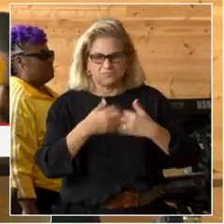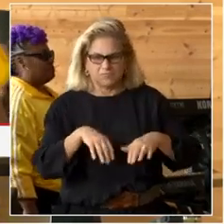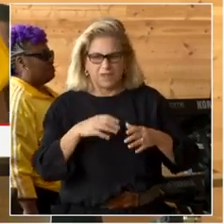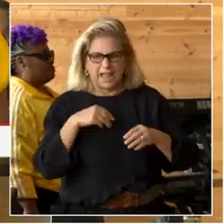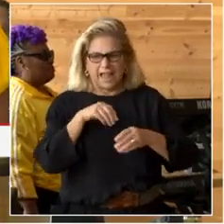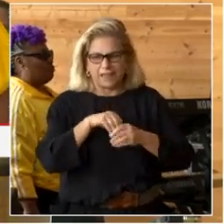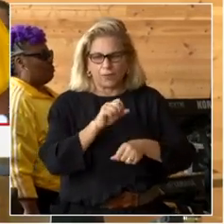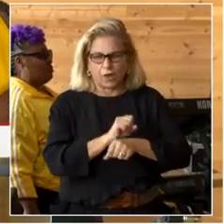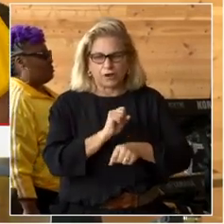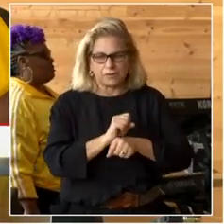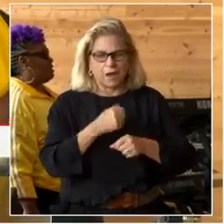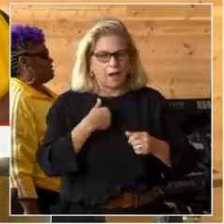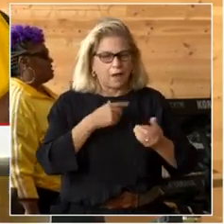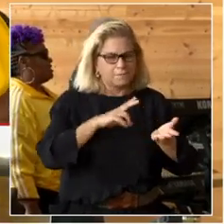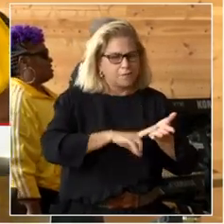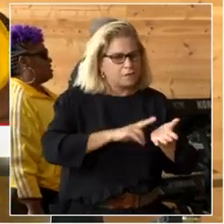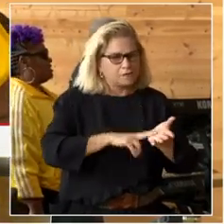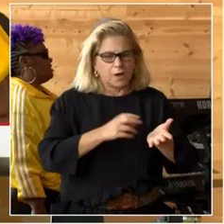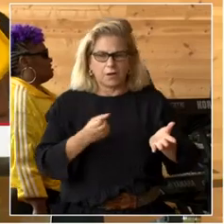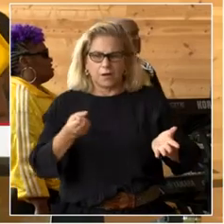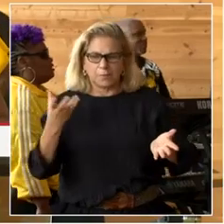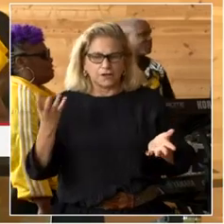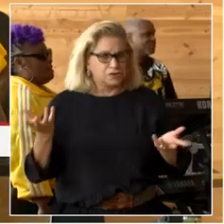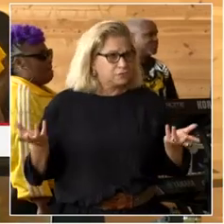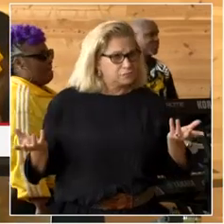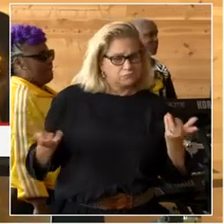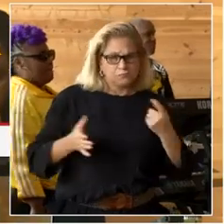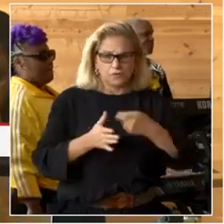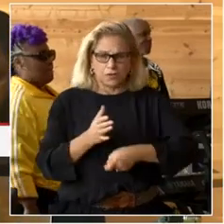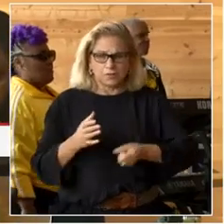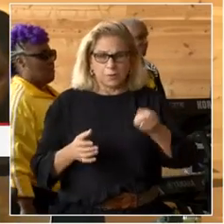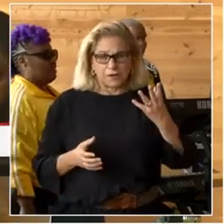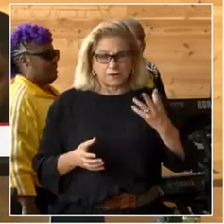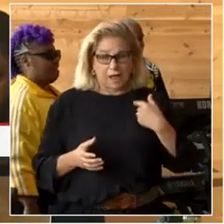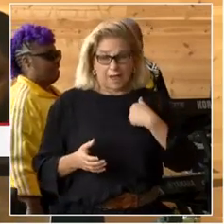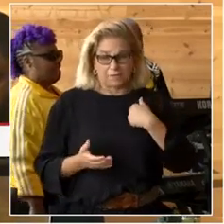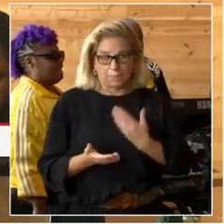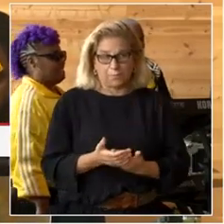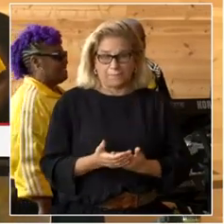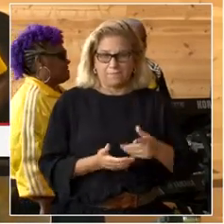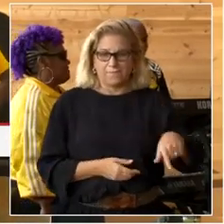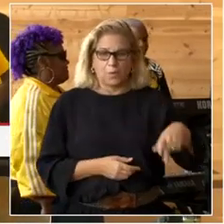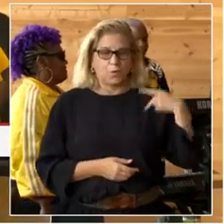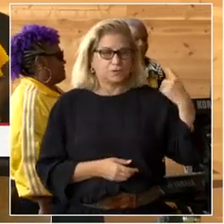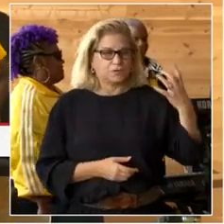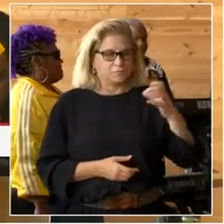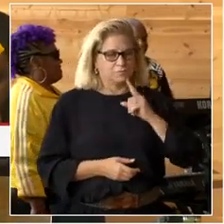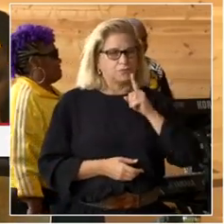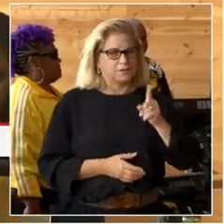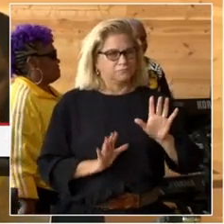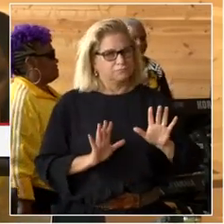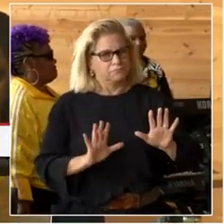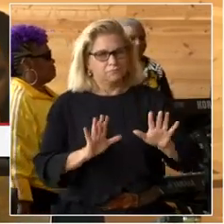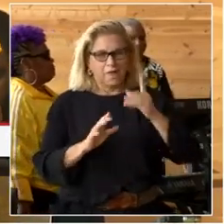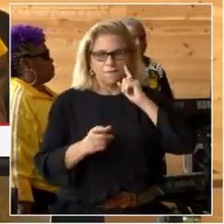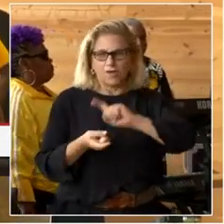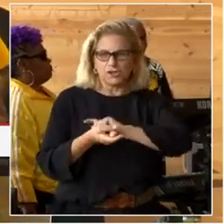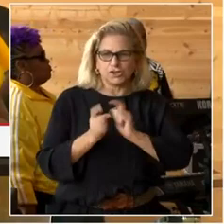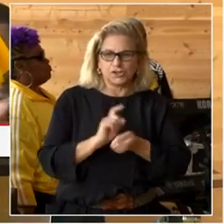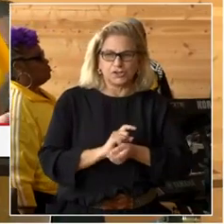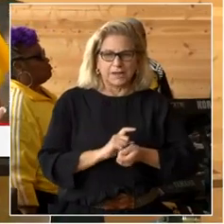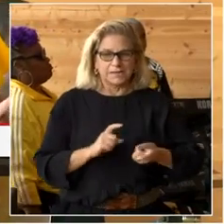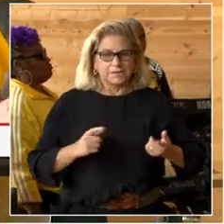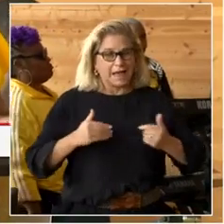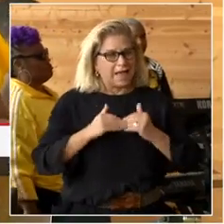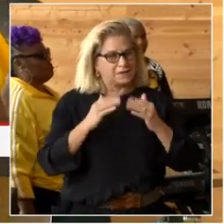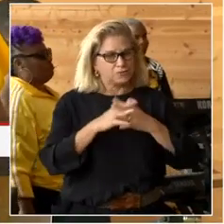charge? In order to show and prove that DC is the place for change, I'm going to bring up one of our entrepreneurs who